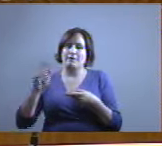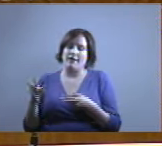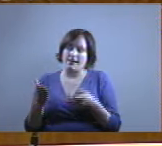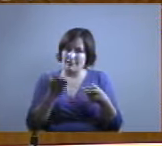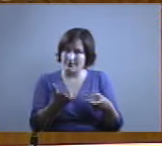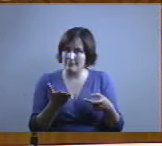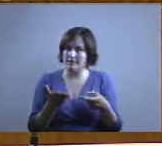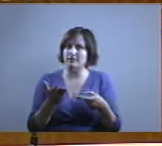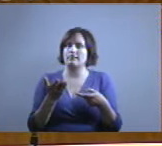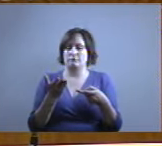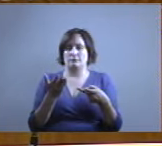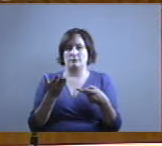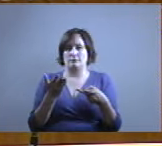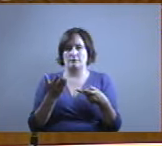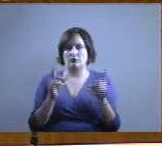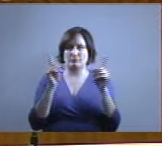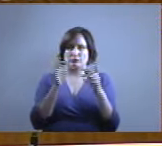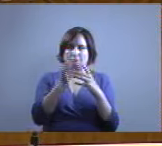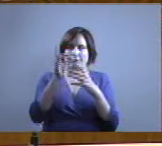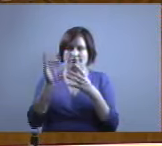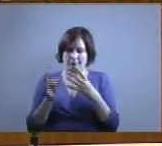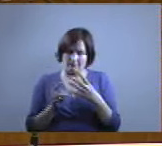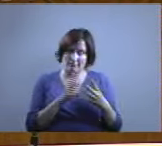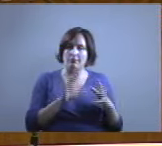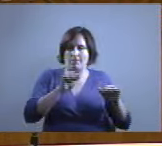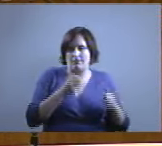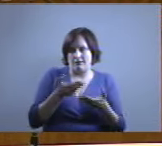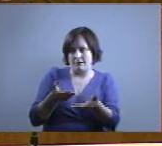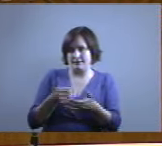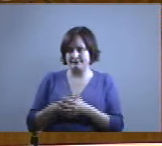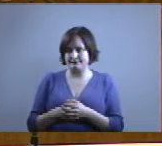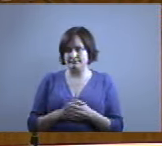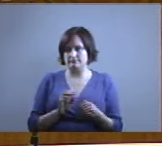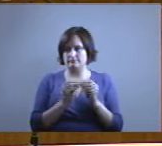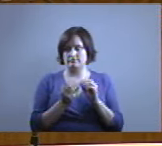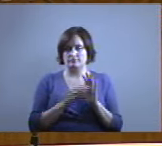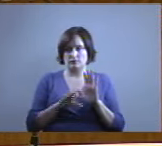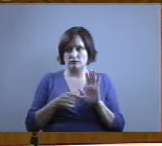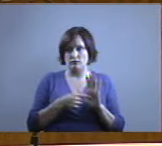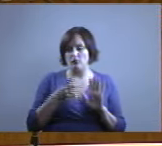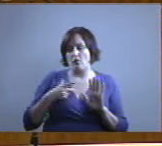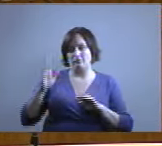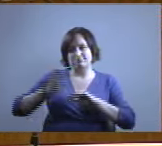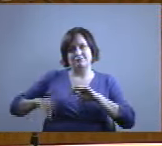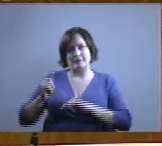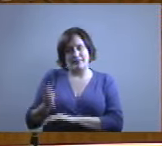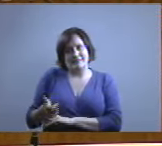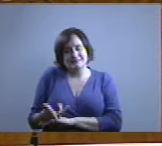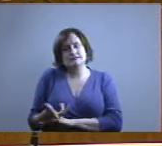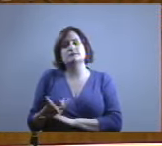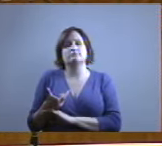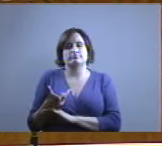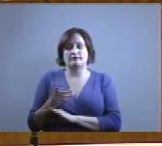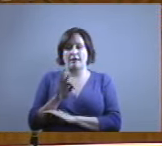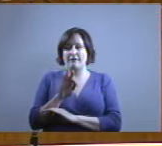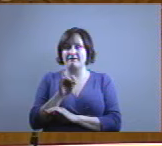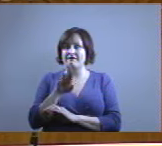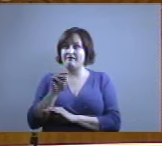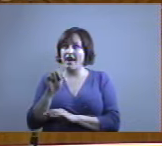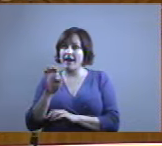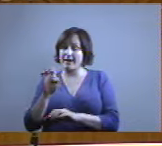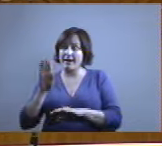in certain circumstances. And amendments on Schedule 1 of fines penalties. Schedule 1 on fines has not increased since